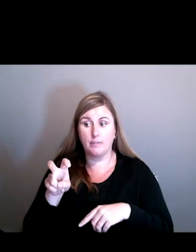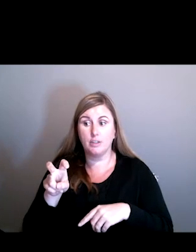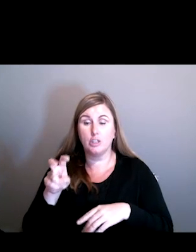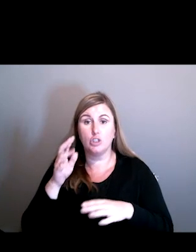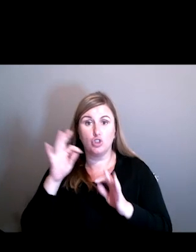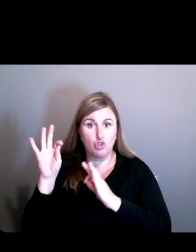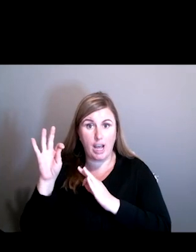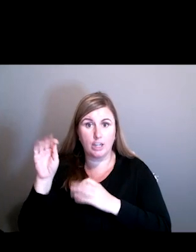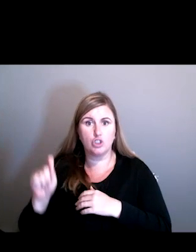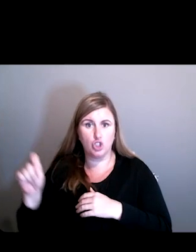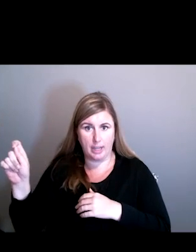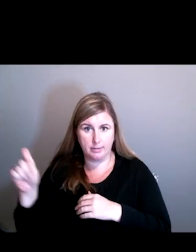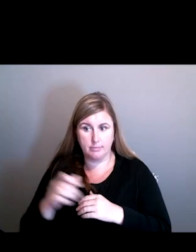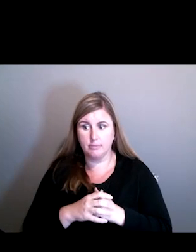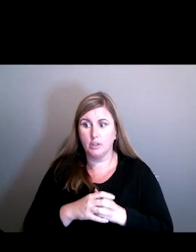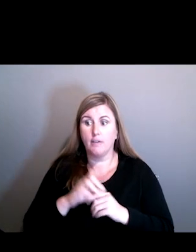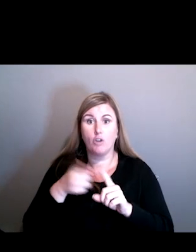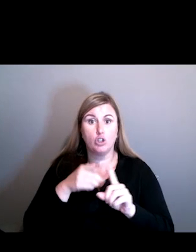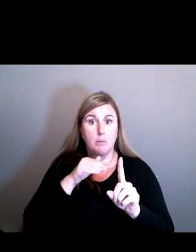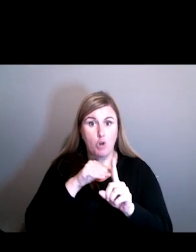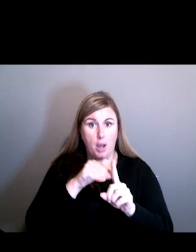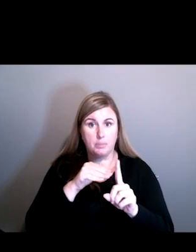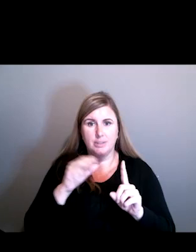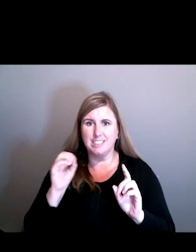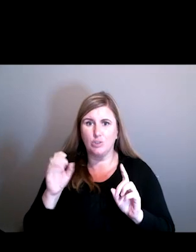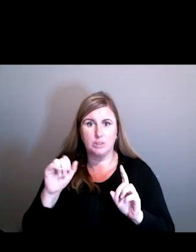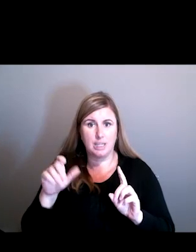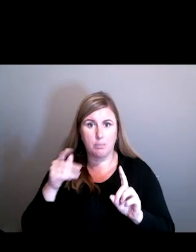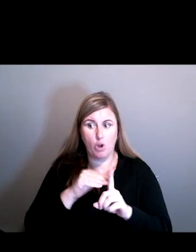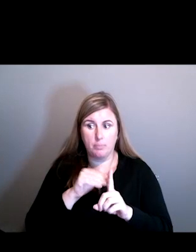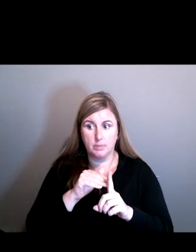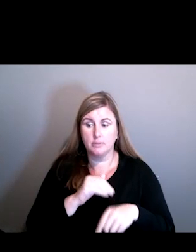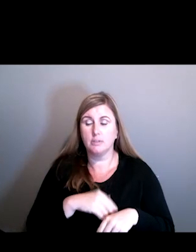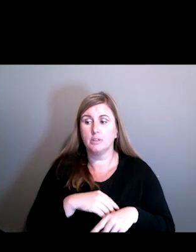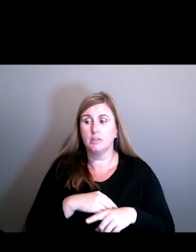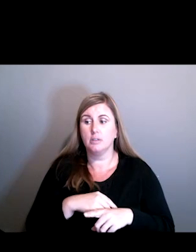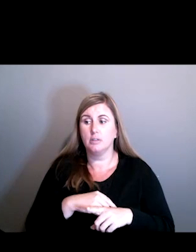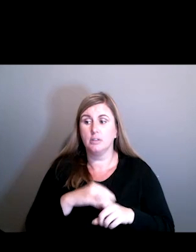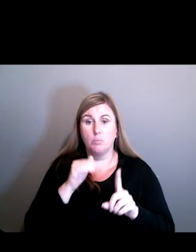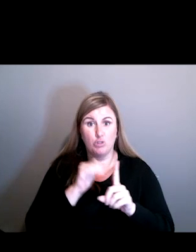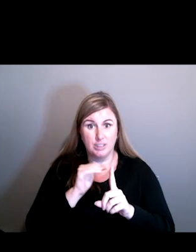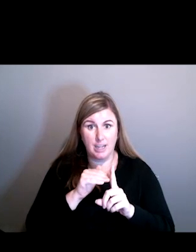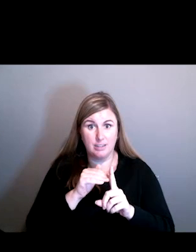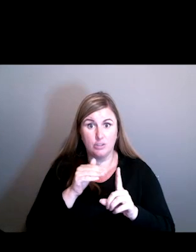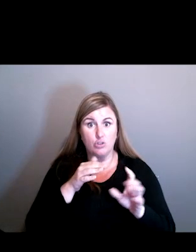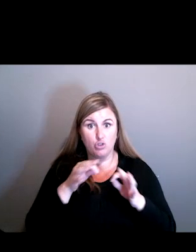check. This is generally how we teach errorlessly. First, you prompt. It's a 0-second prompt.